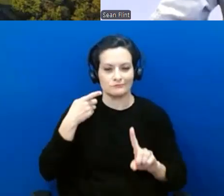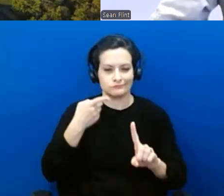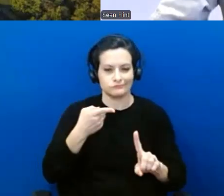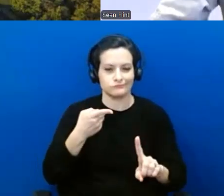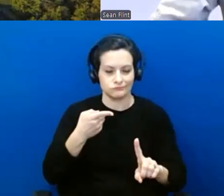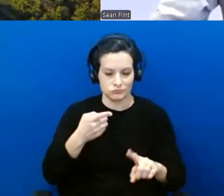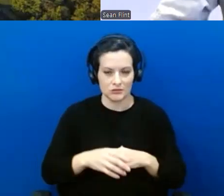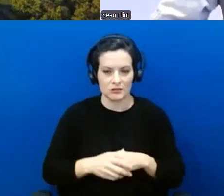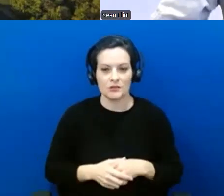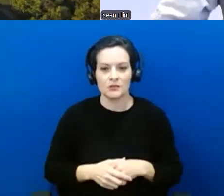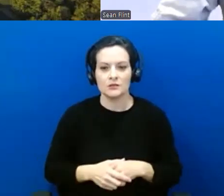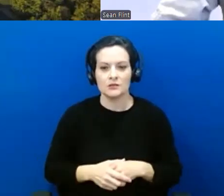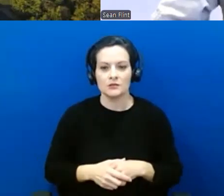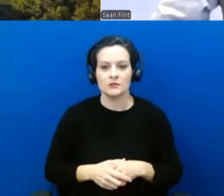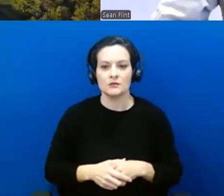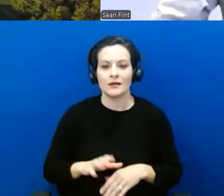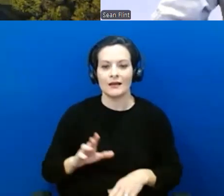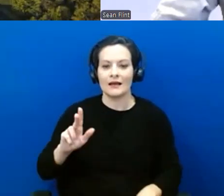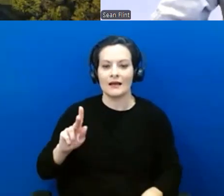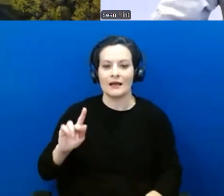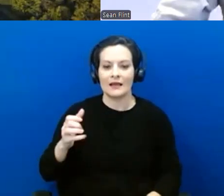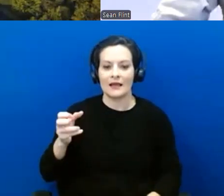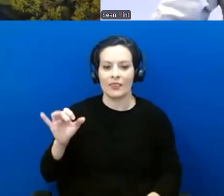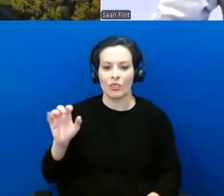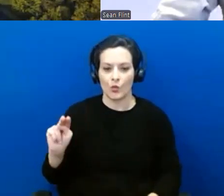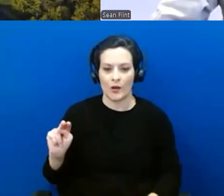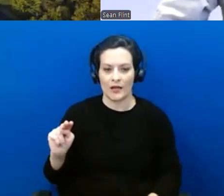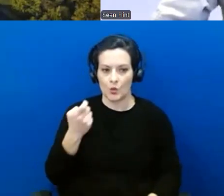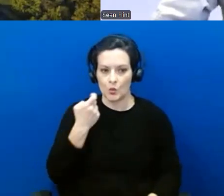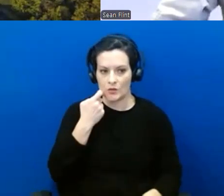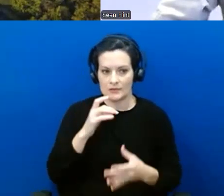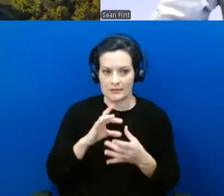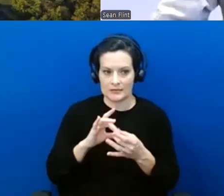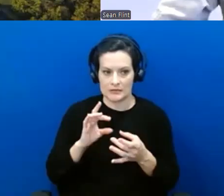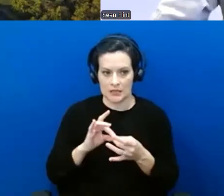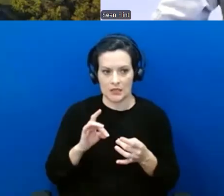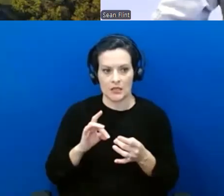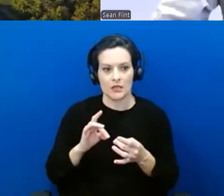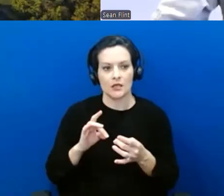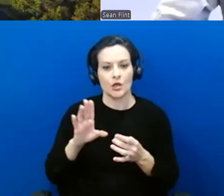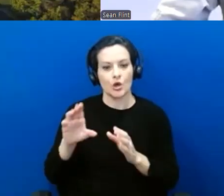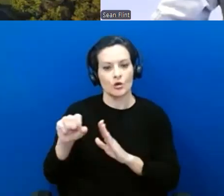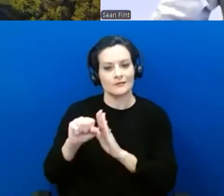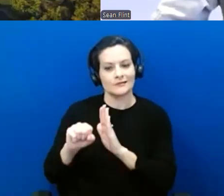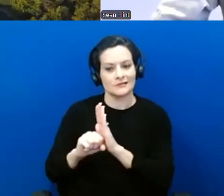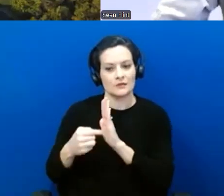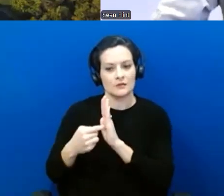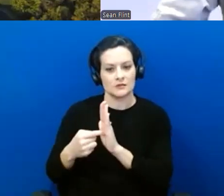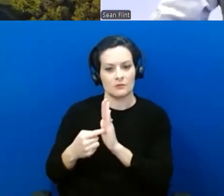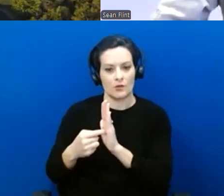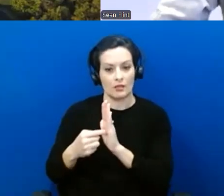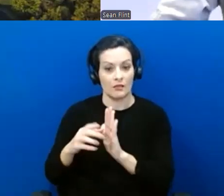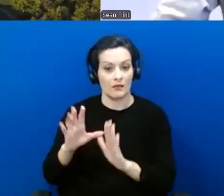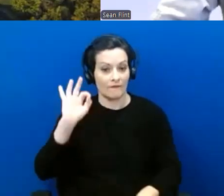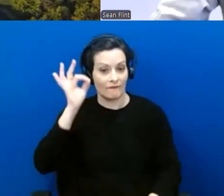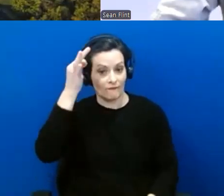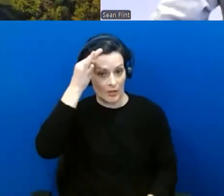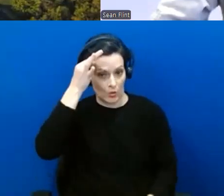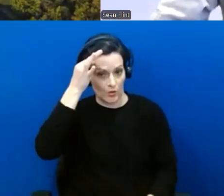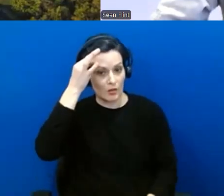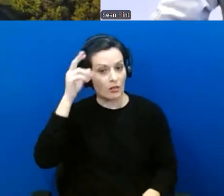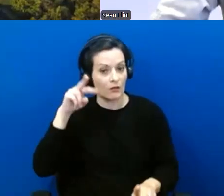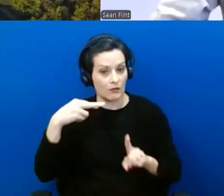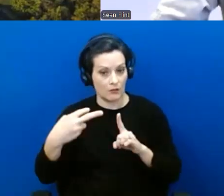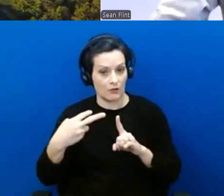I think similar to what Kathryn had presented with her state example, on the federal side of things, when it comes to